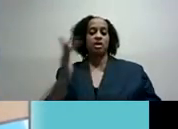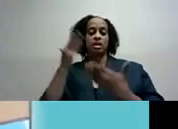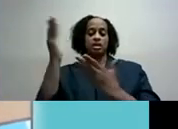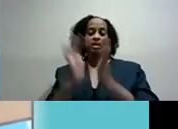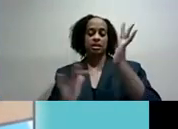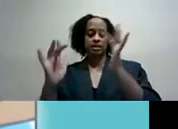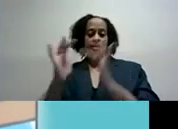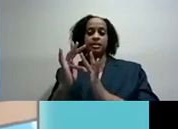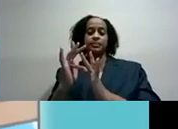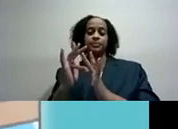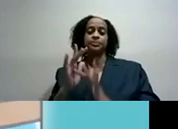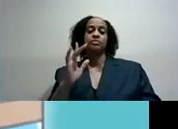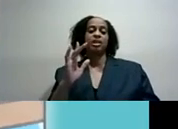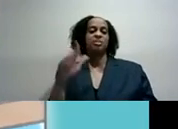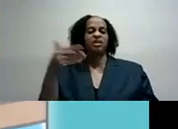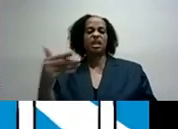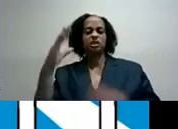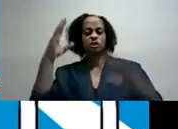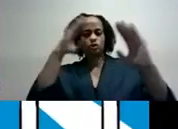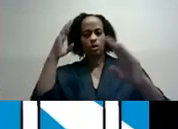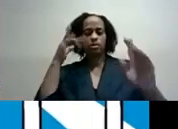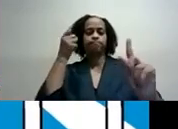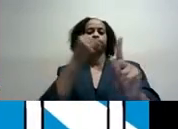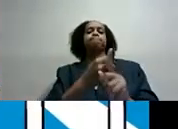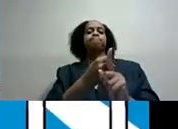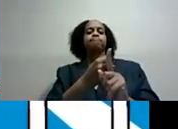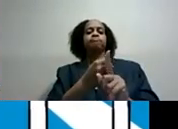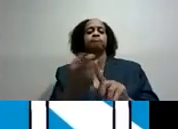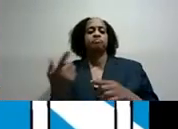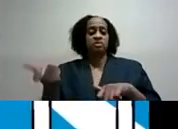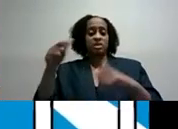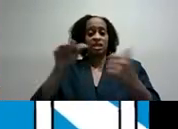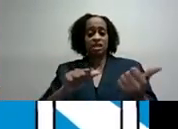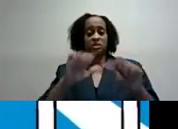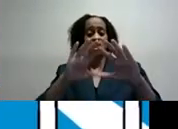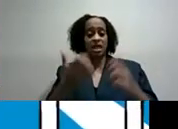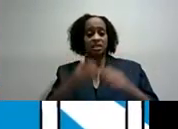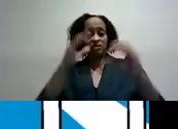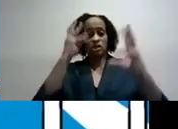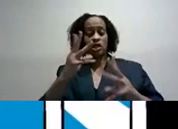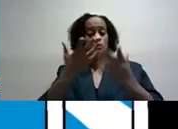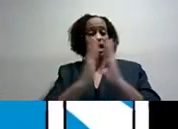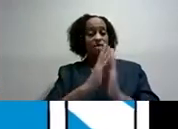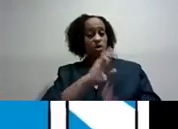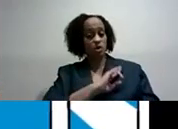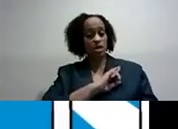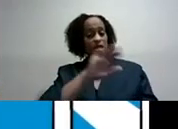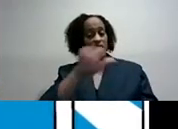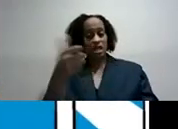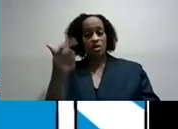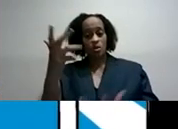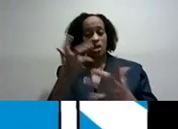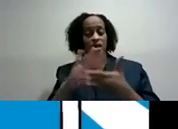Jesus. But then trouble struck. At the baptismal class, the teacher asked Ricardo and the others who wanted to